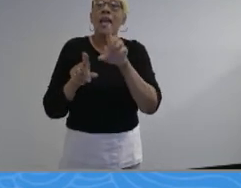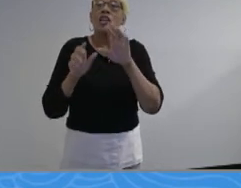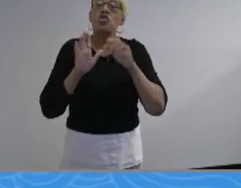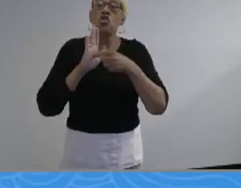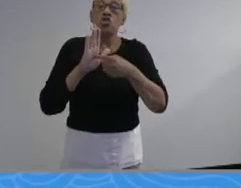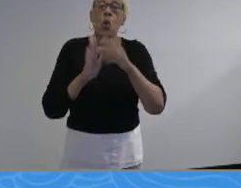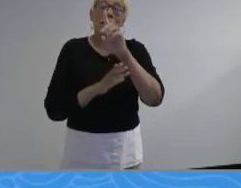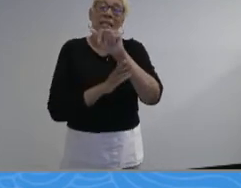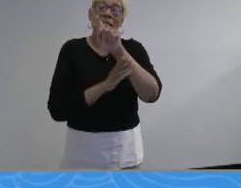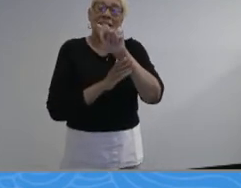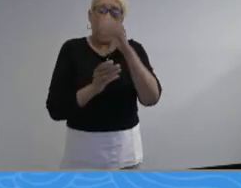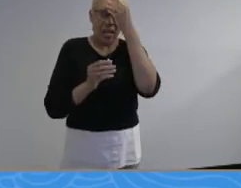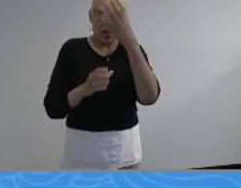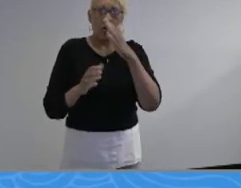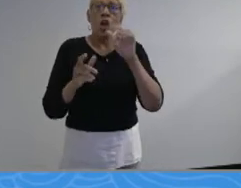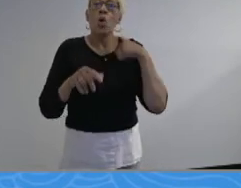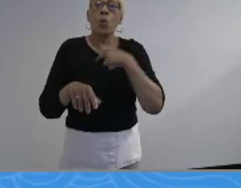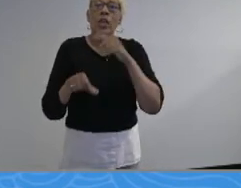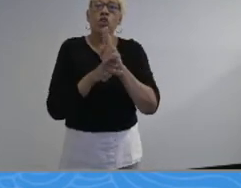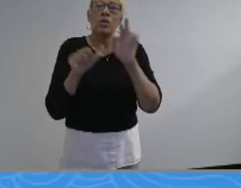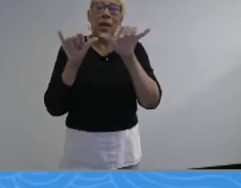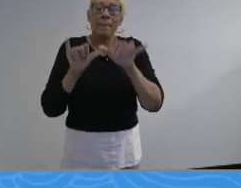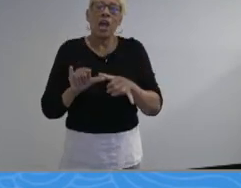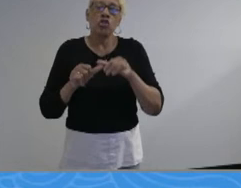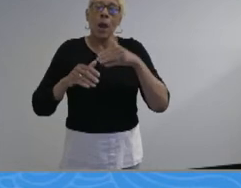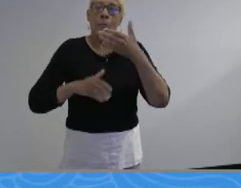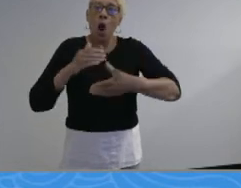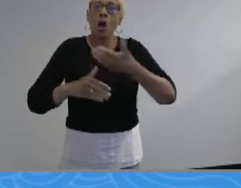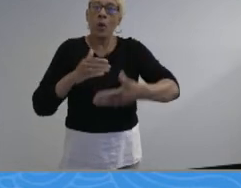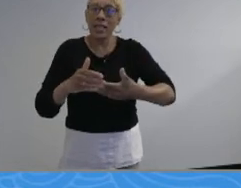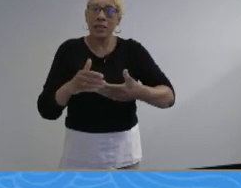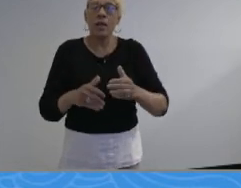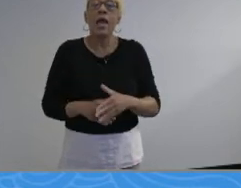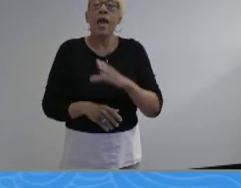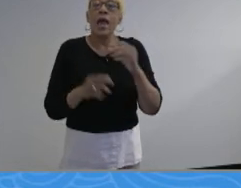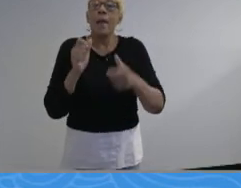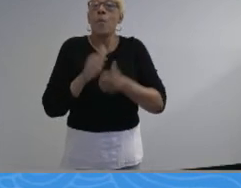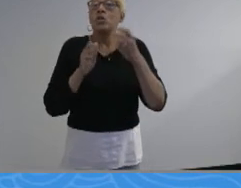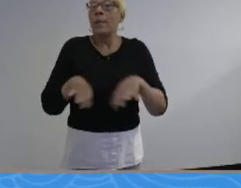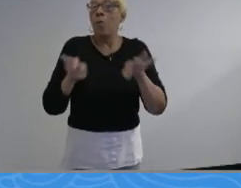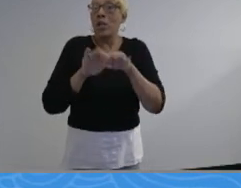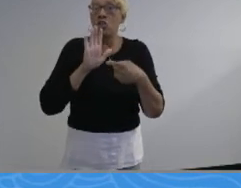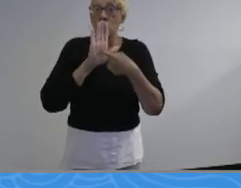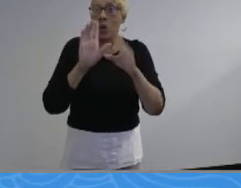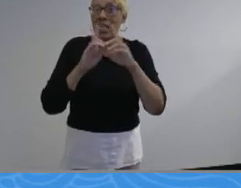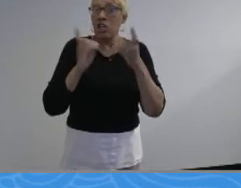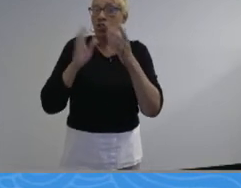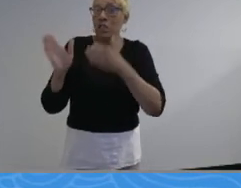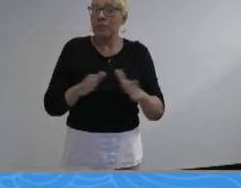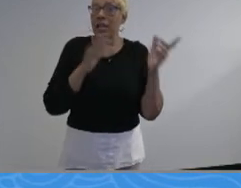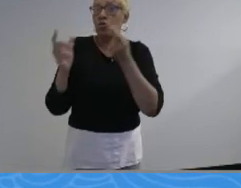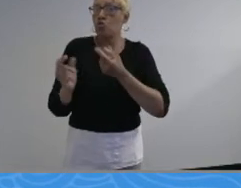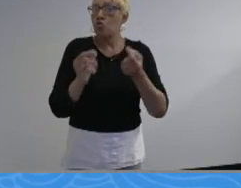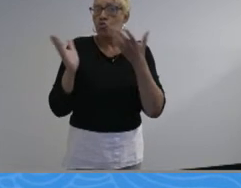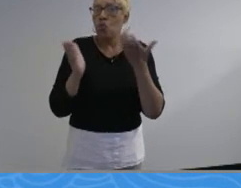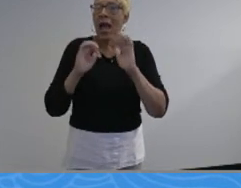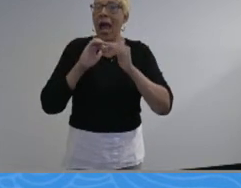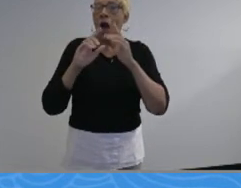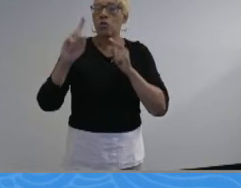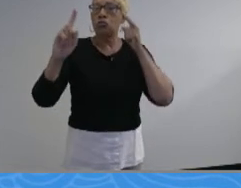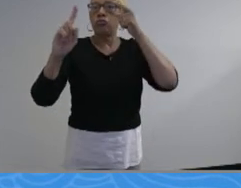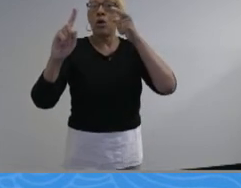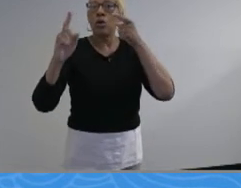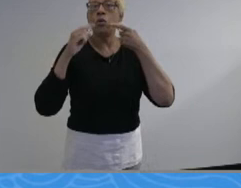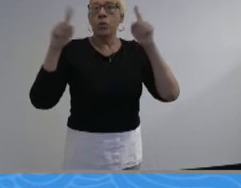or metrics that will be used to measure progress towards those goals. And perhaps most importantly, it shows what the district is planning to do to achieve those goals.